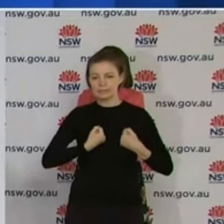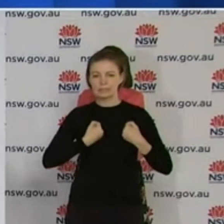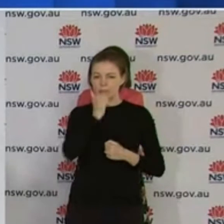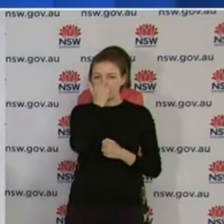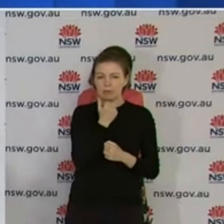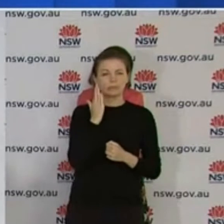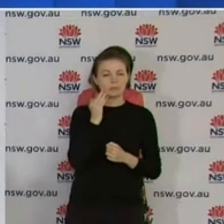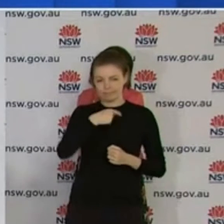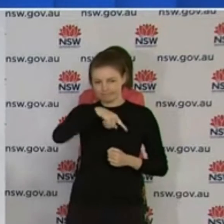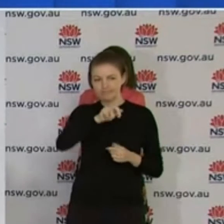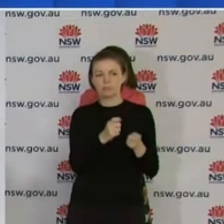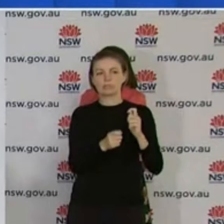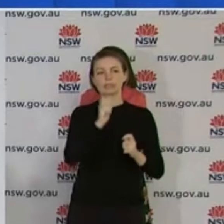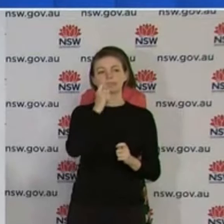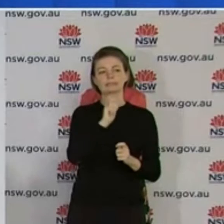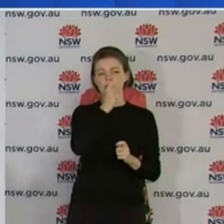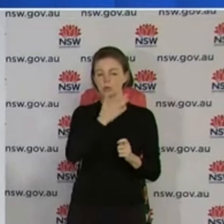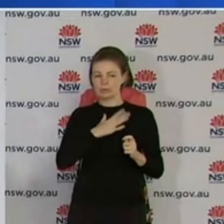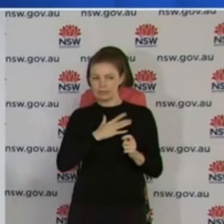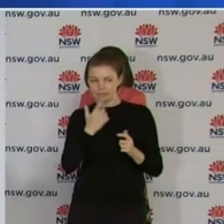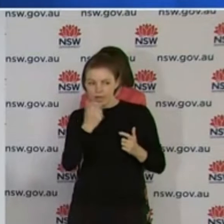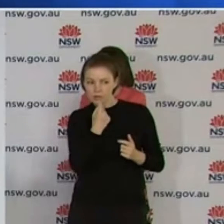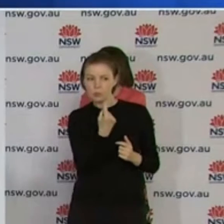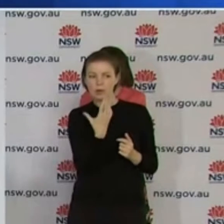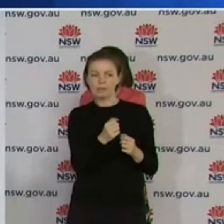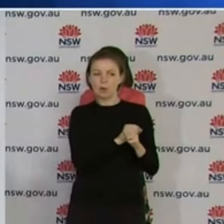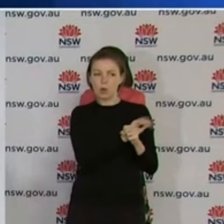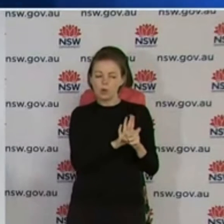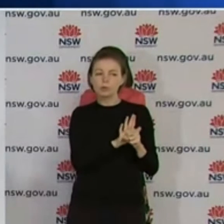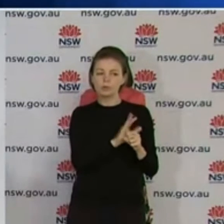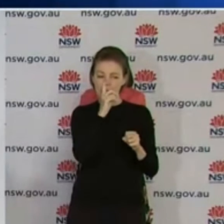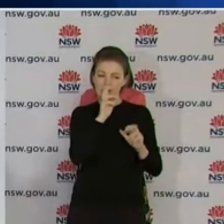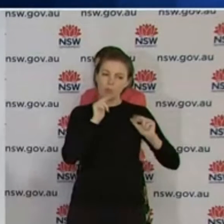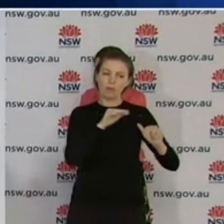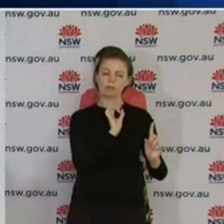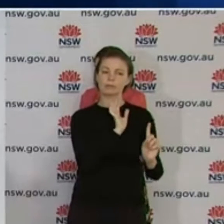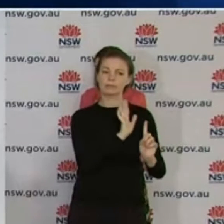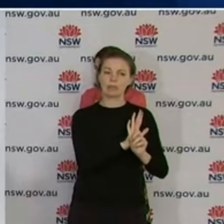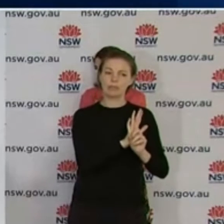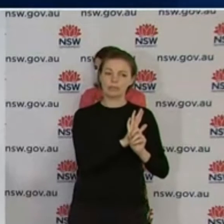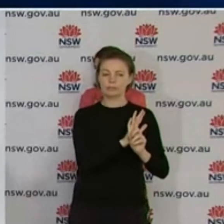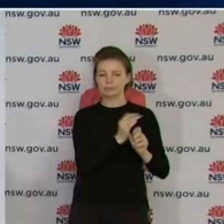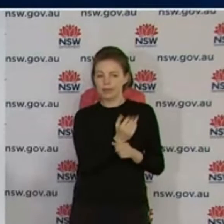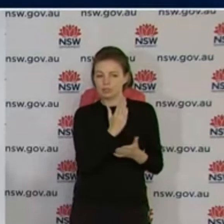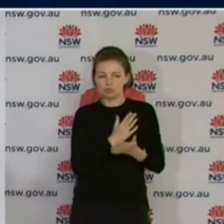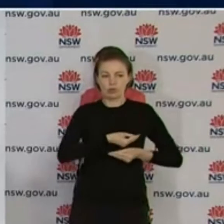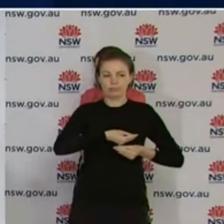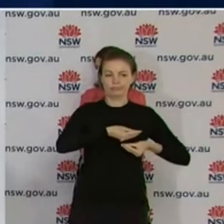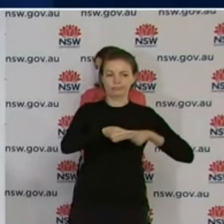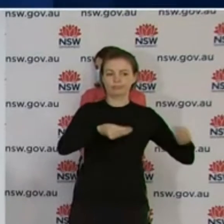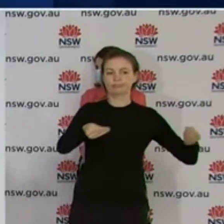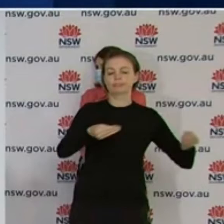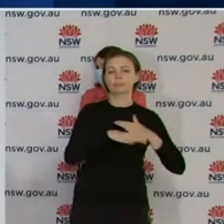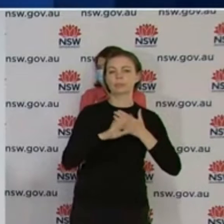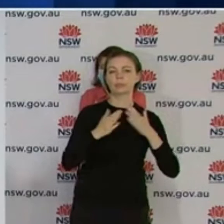It's very important we identify people with COVID so we can protect yourself as well as your community from further spread.